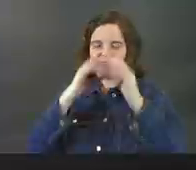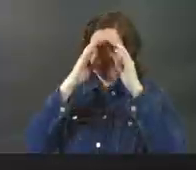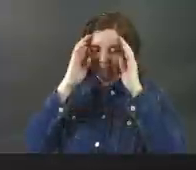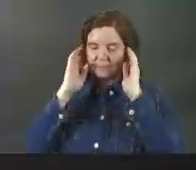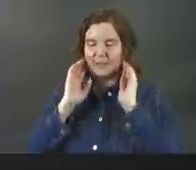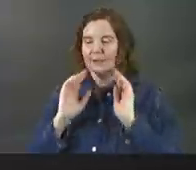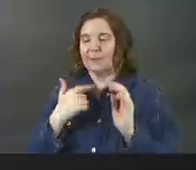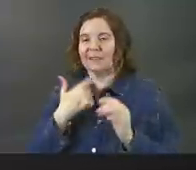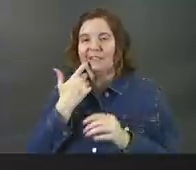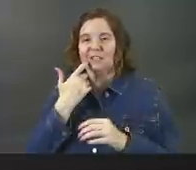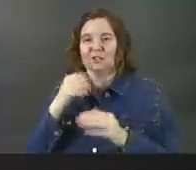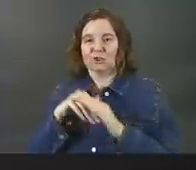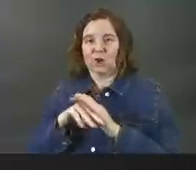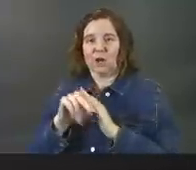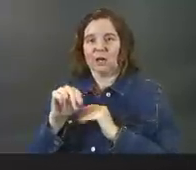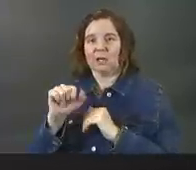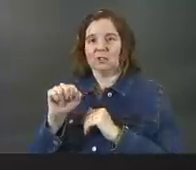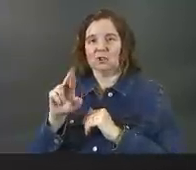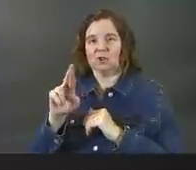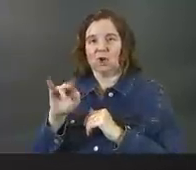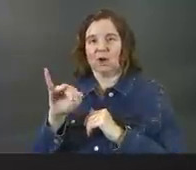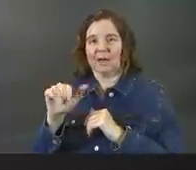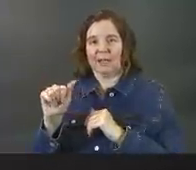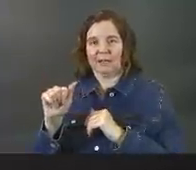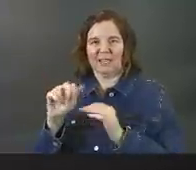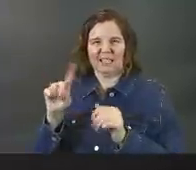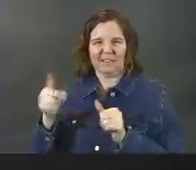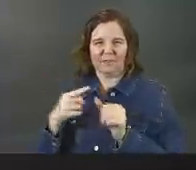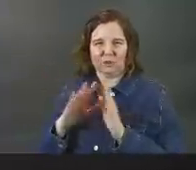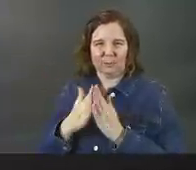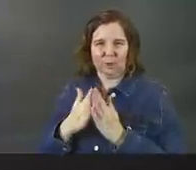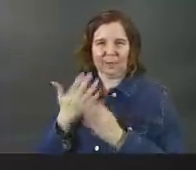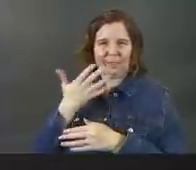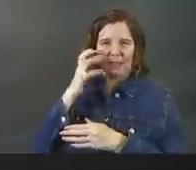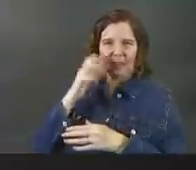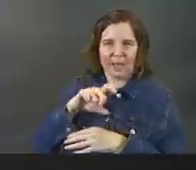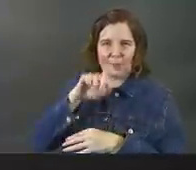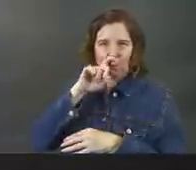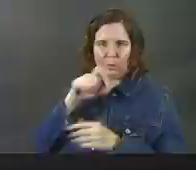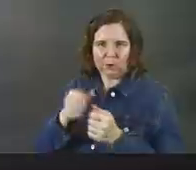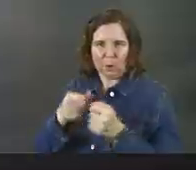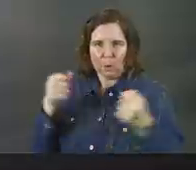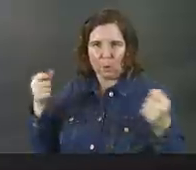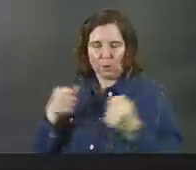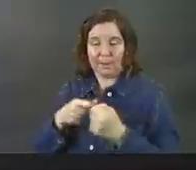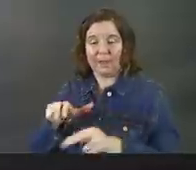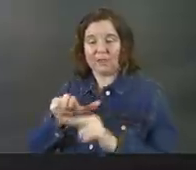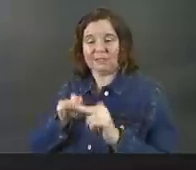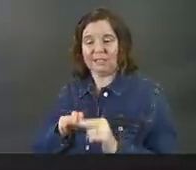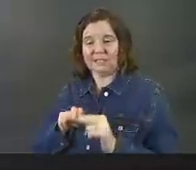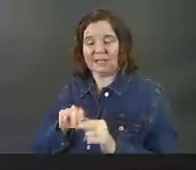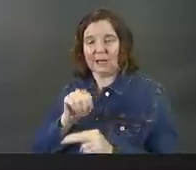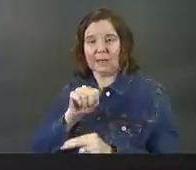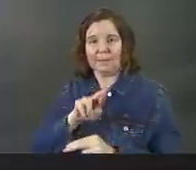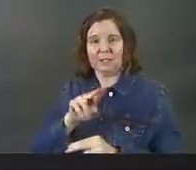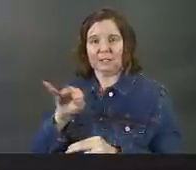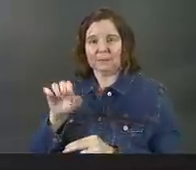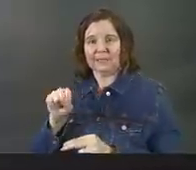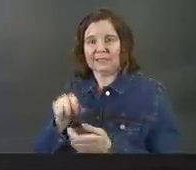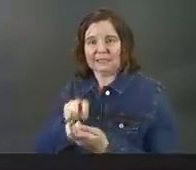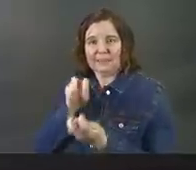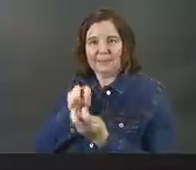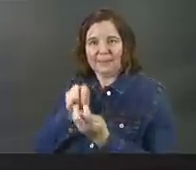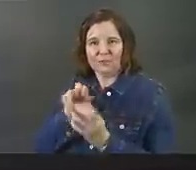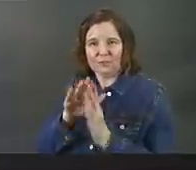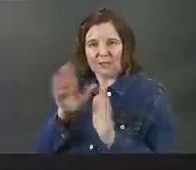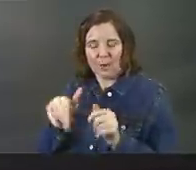But they've just gone into Narnia. It's from the first book, The Lion, the Witch, and the Wardrobe, and they're sitting down in Mr. and Mrs. Beaver's house, and Mr. Beaver is sort of